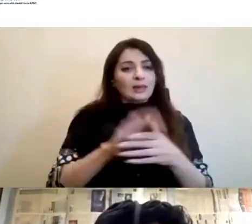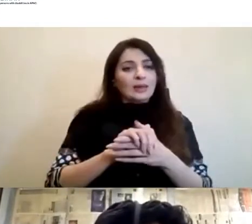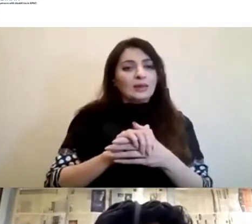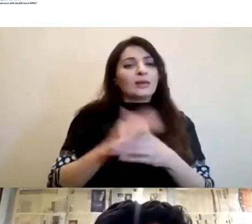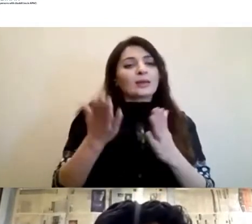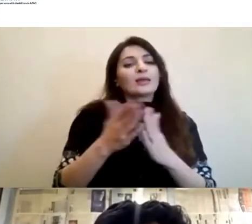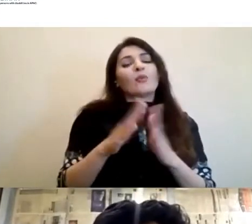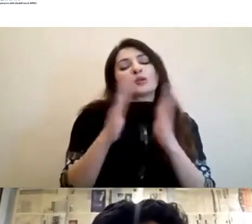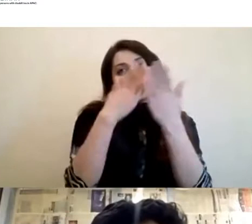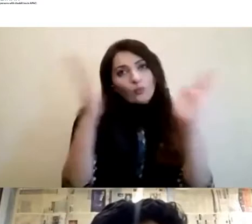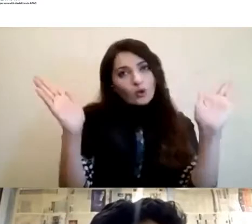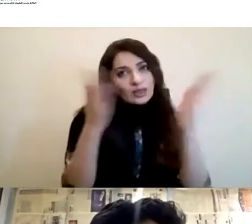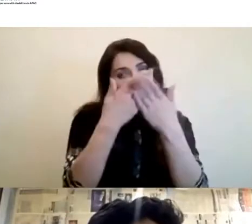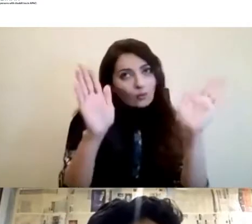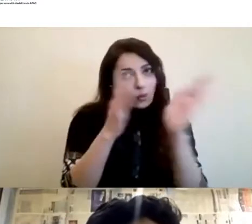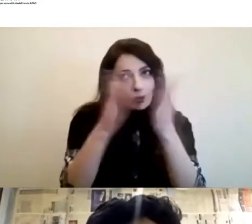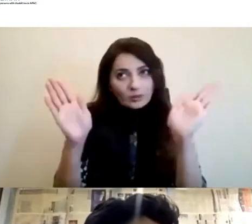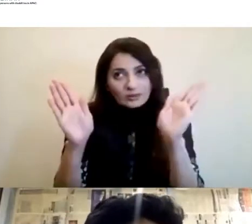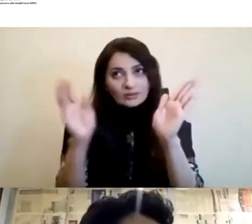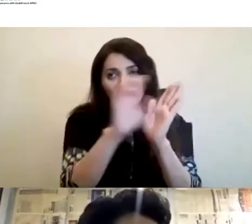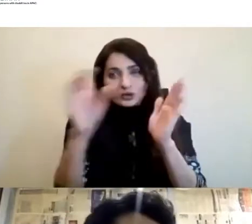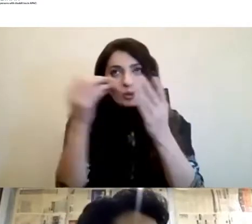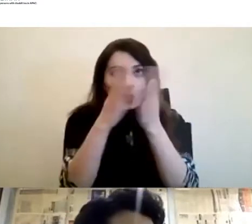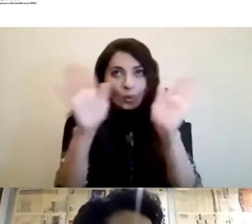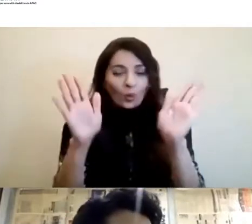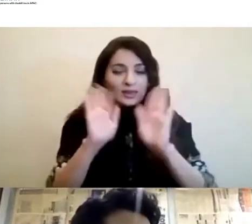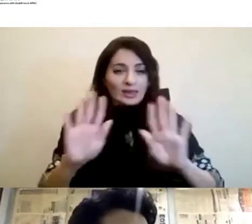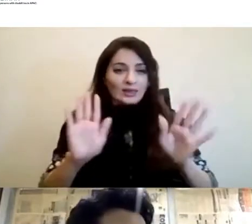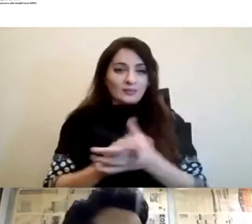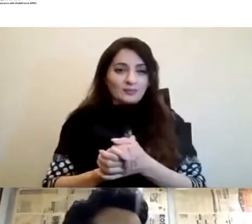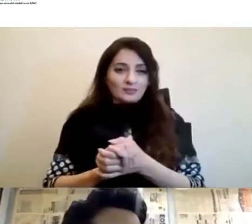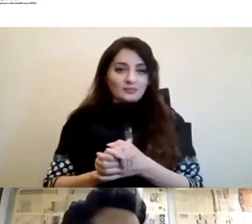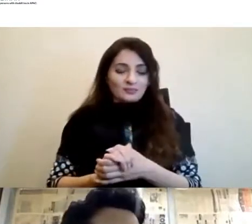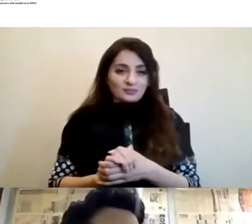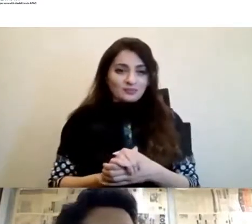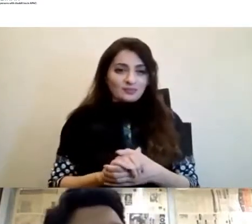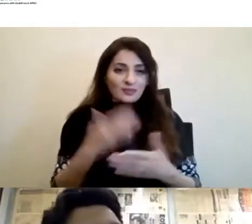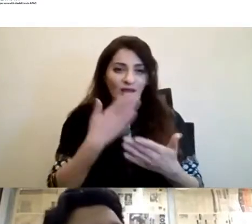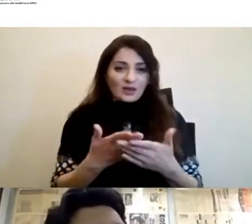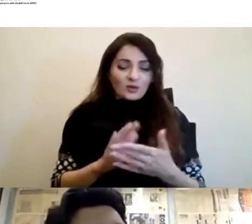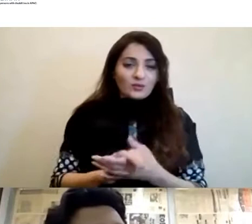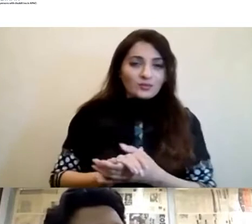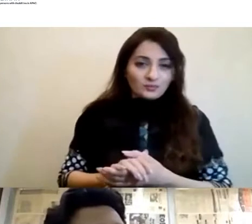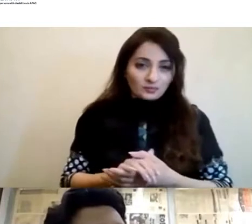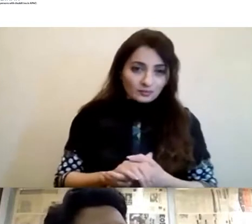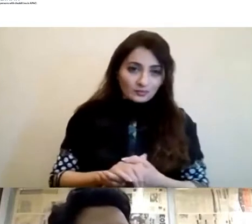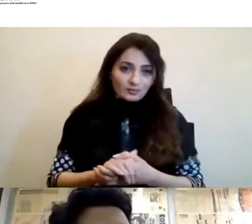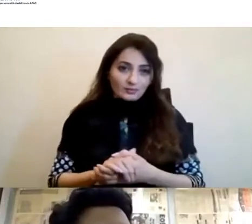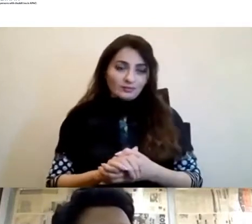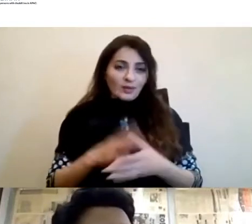of things. Thanks, Ali, for even mentioning that. I hadn't even thought of it. Thank you, Charita. Last but not